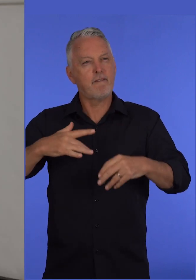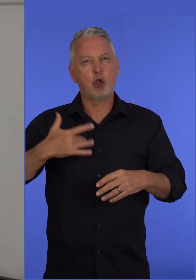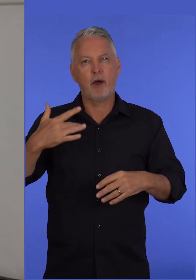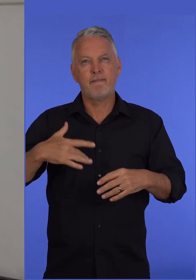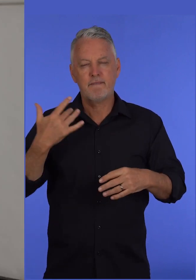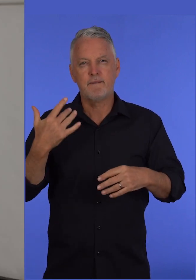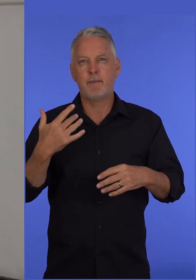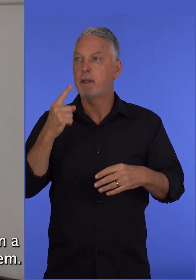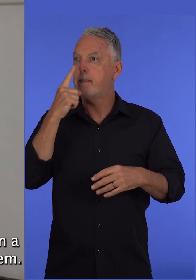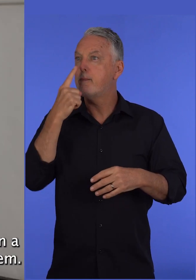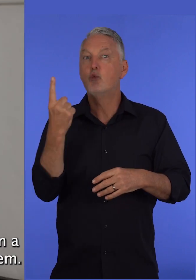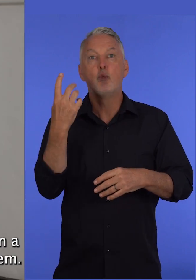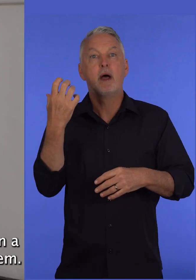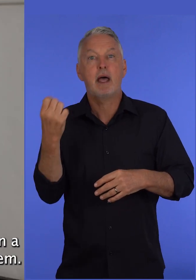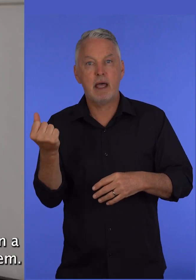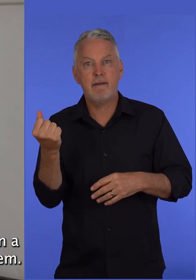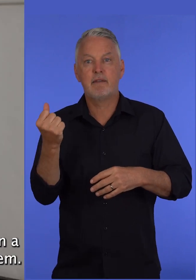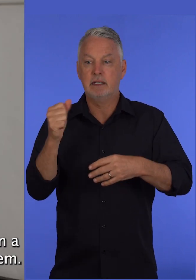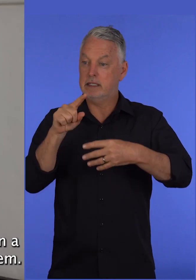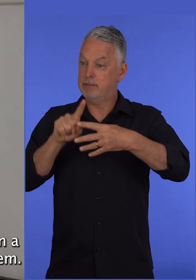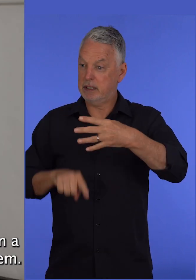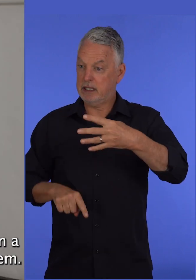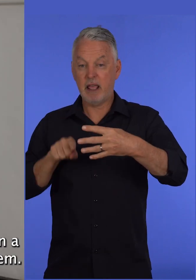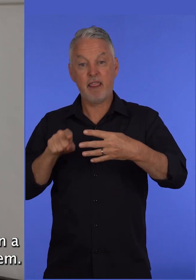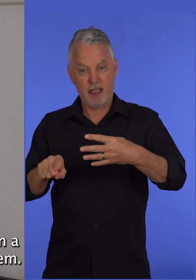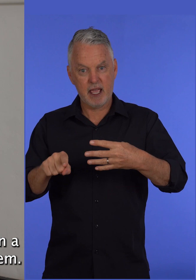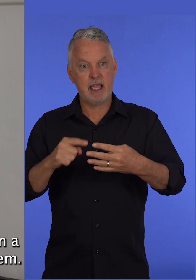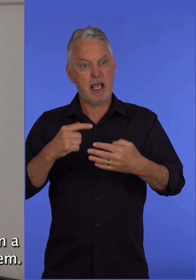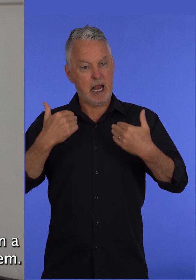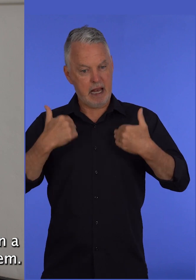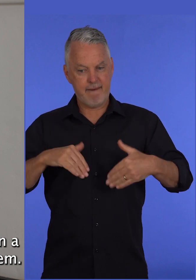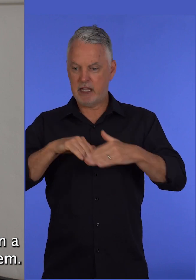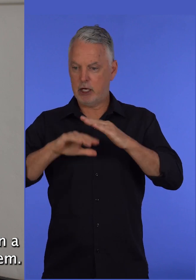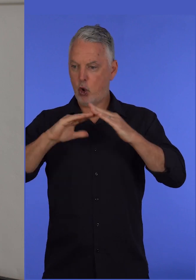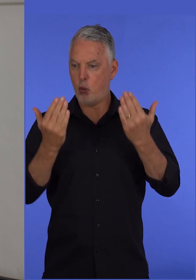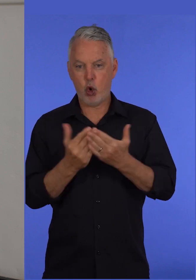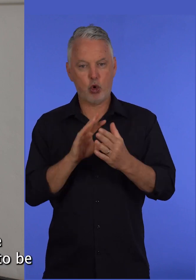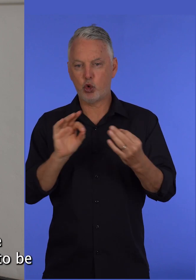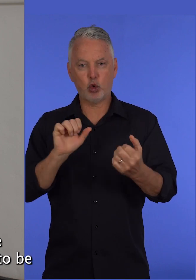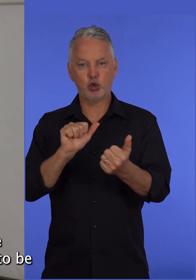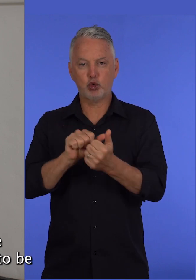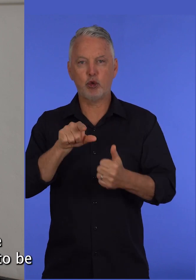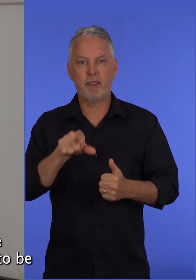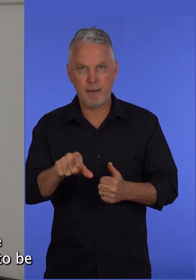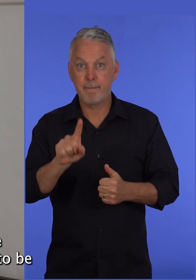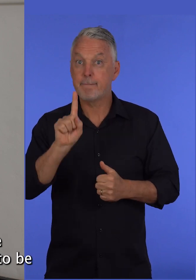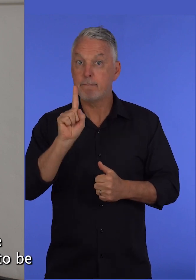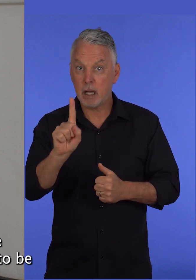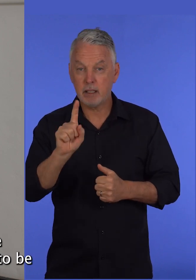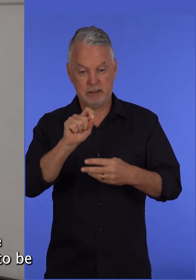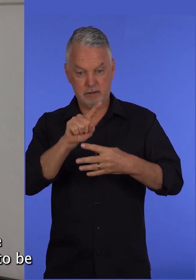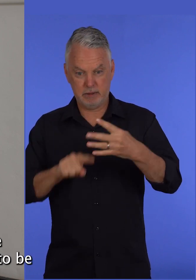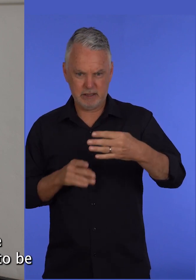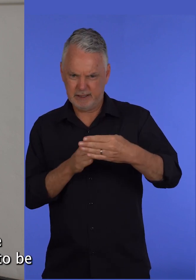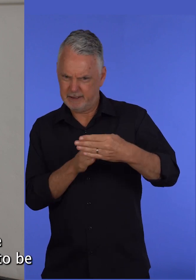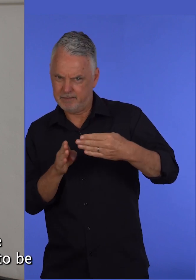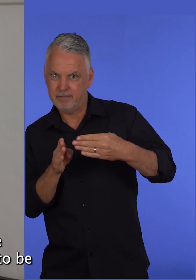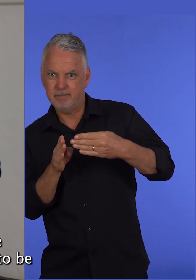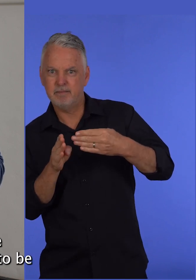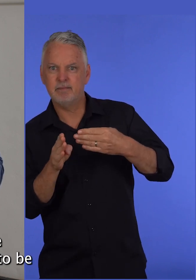in disability that people with disability have lived in a world that's not made for them. They've found a way to be able